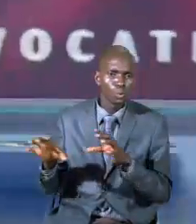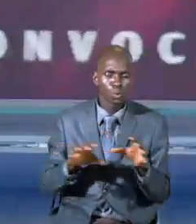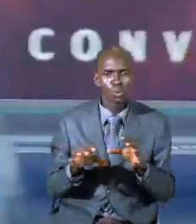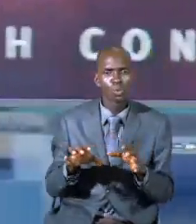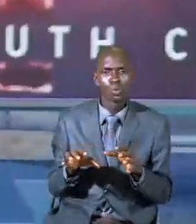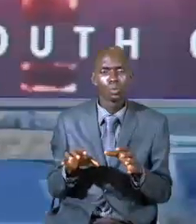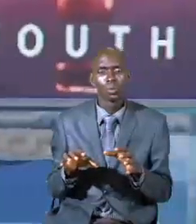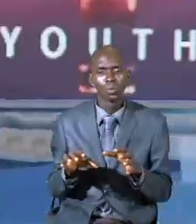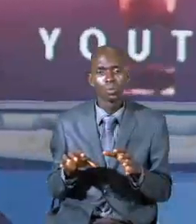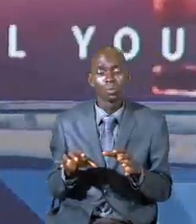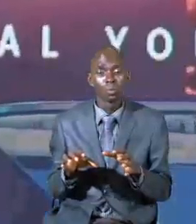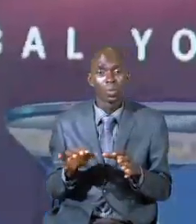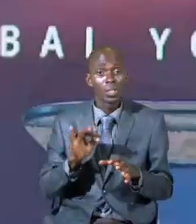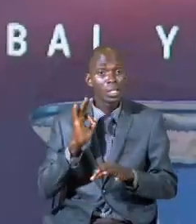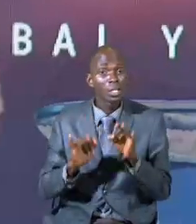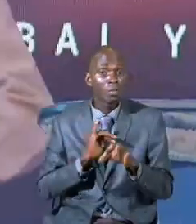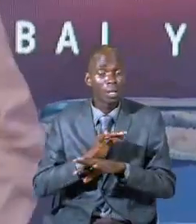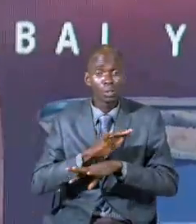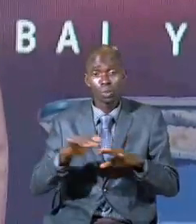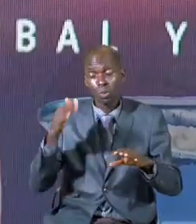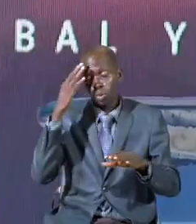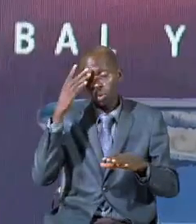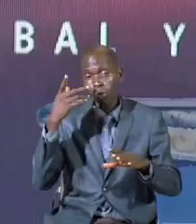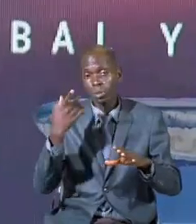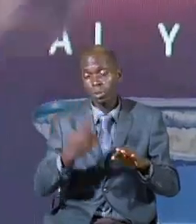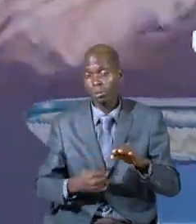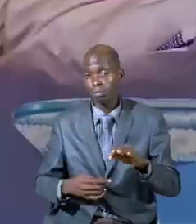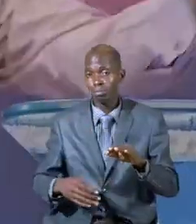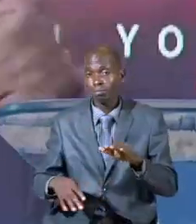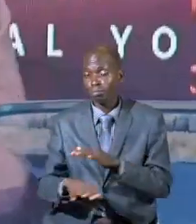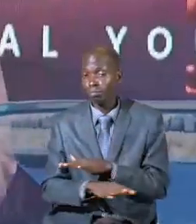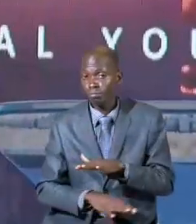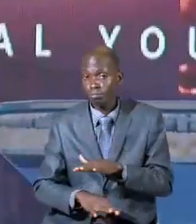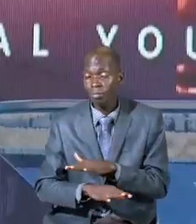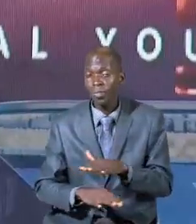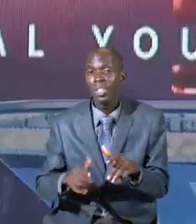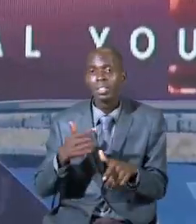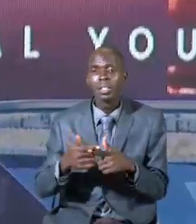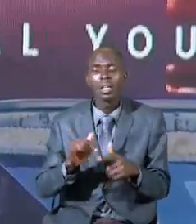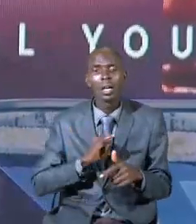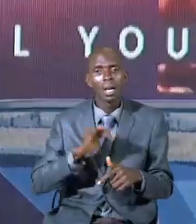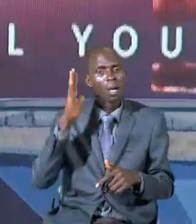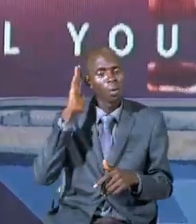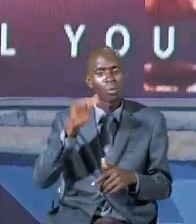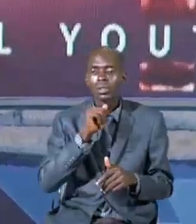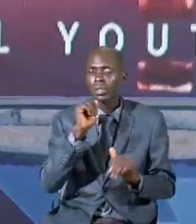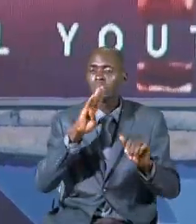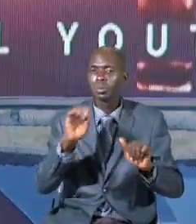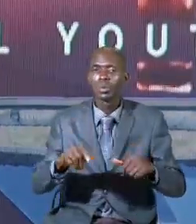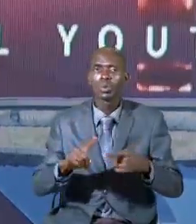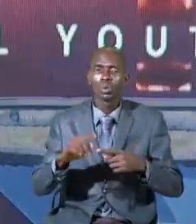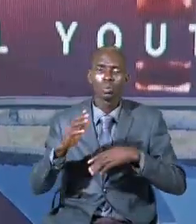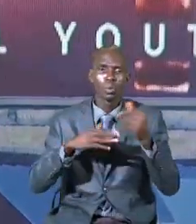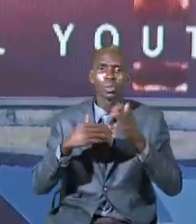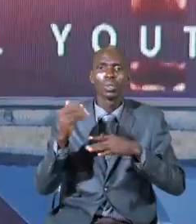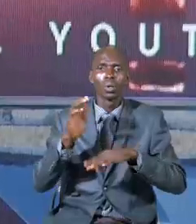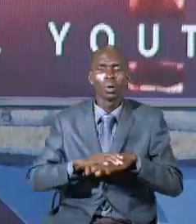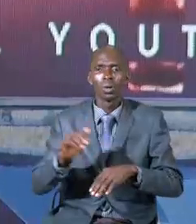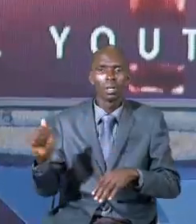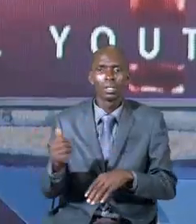basics, I'll not be able to build on anything. And so, as I woke up and I say, no more